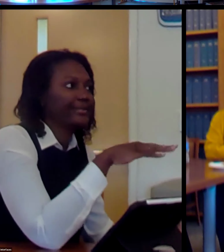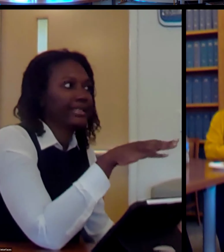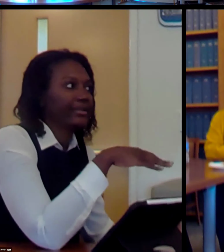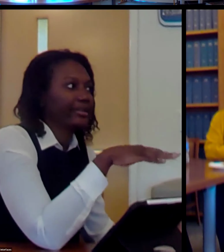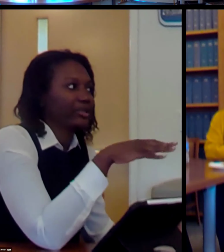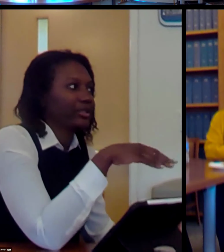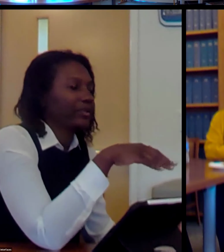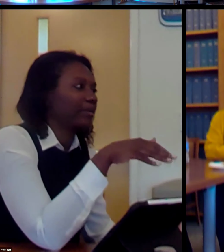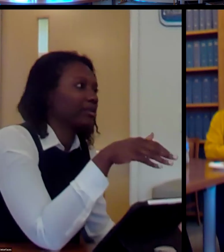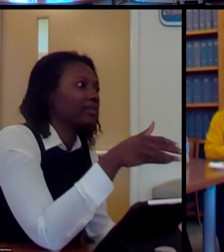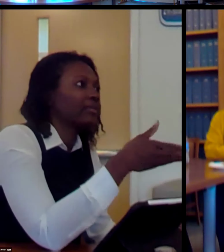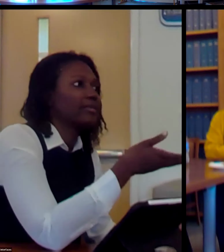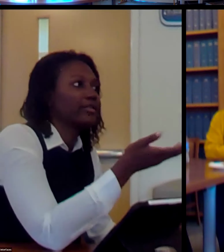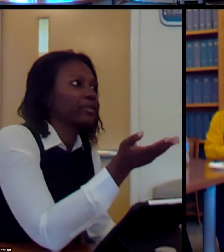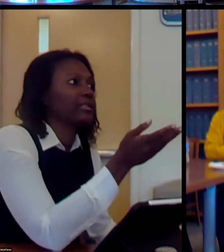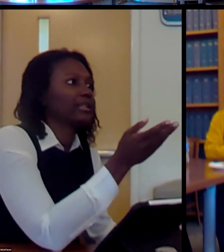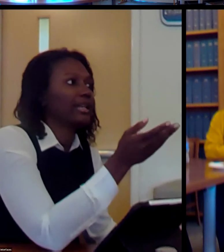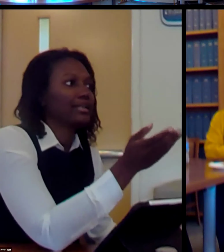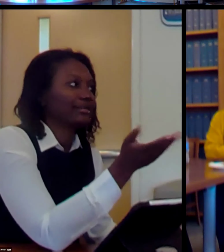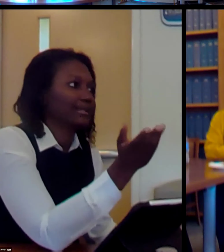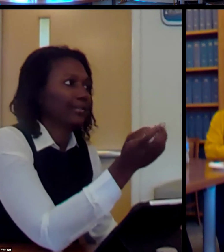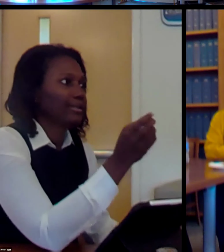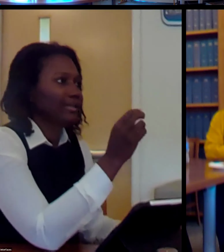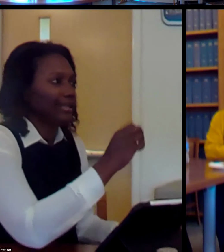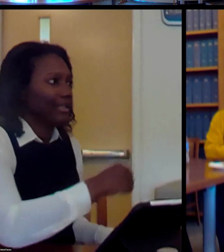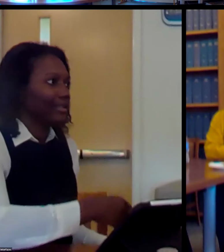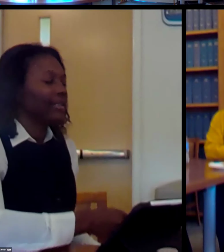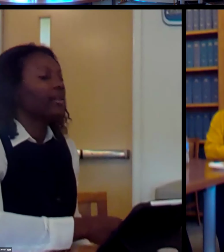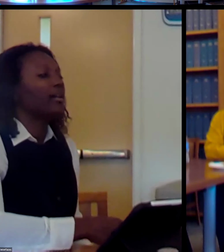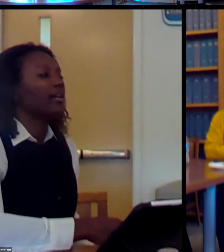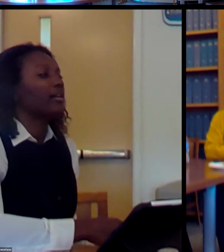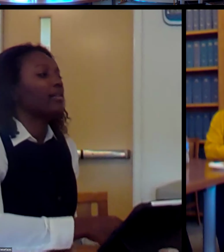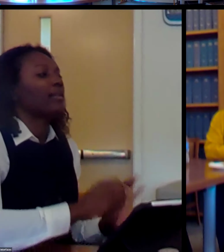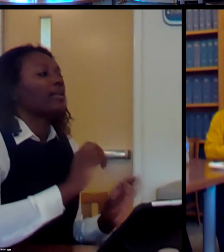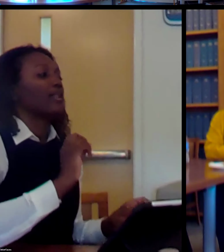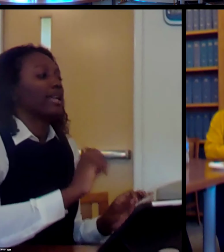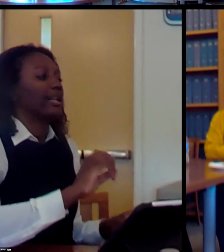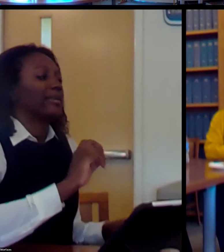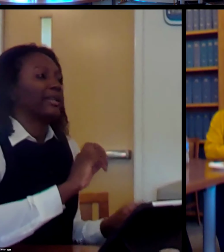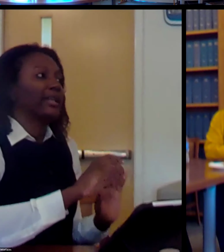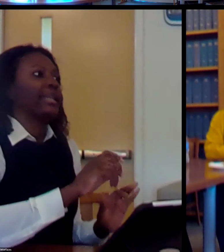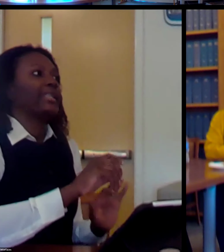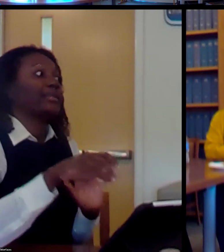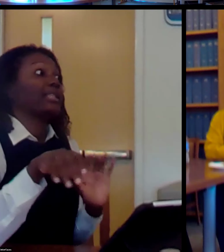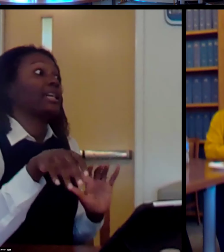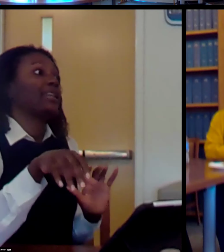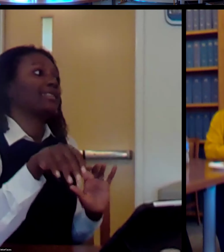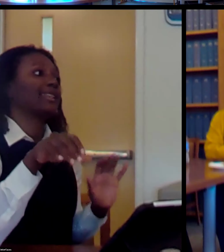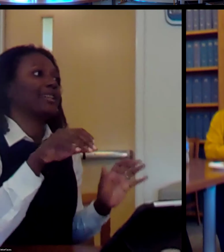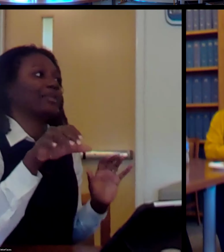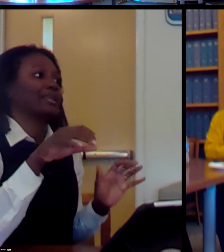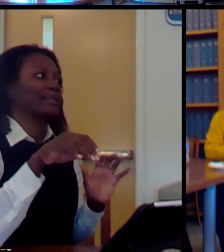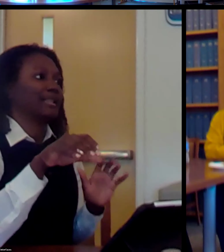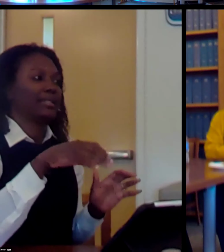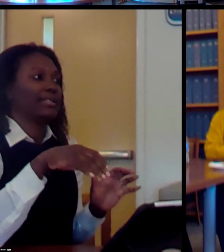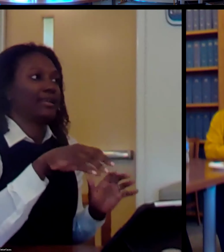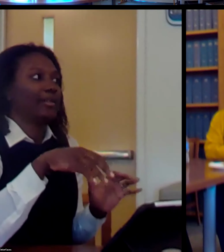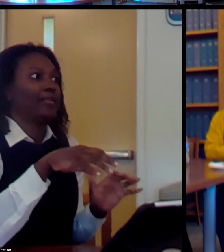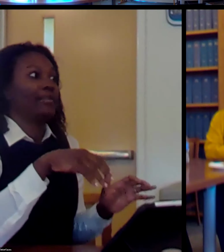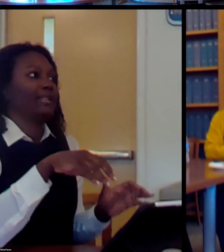it in like a, you know, a journal that people don't normally look at. And then they're like, oh, that helps our case with this, and that